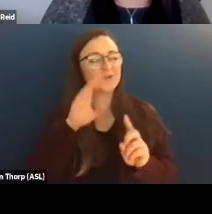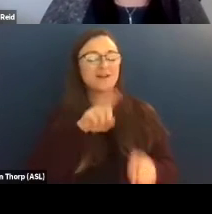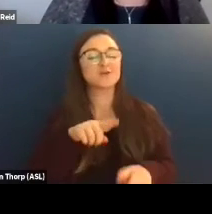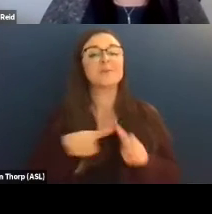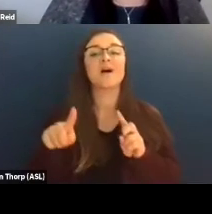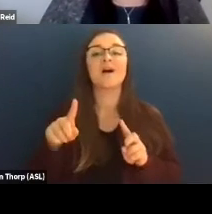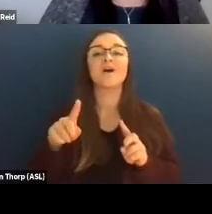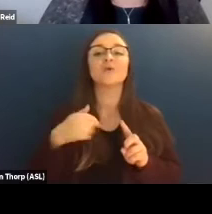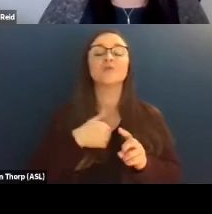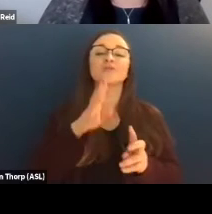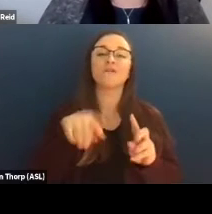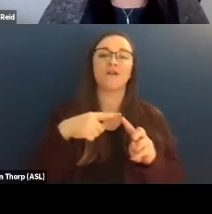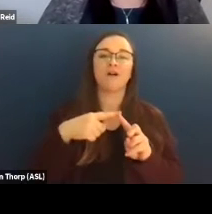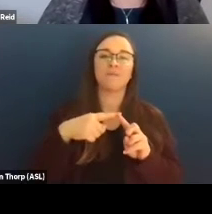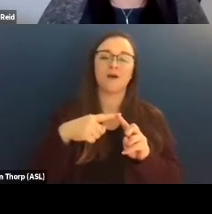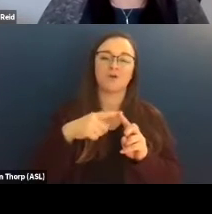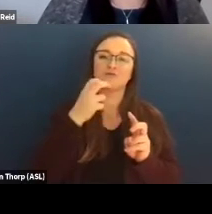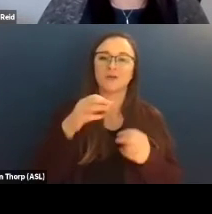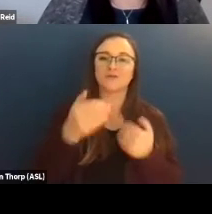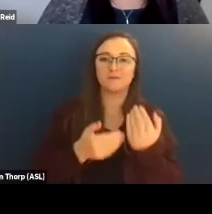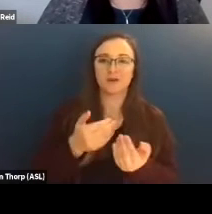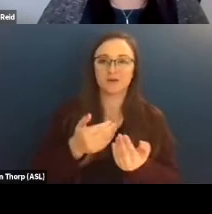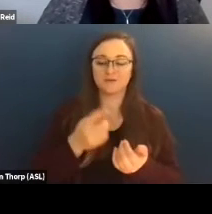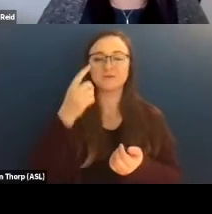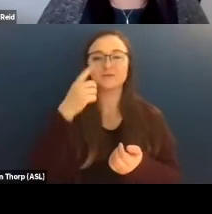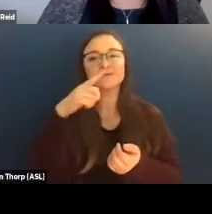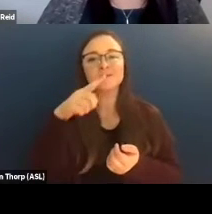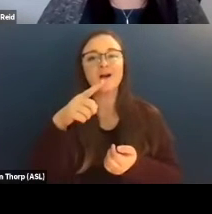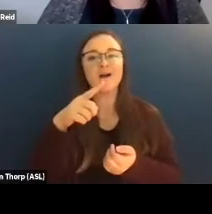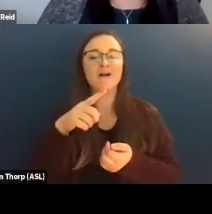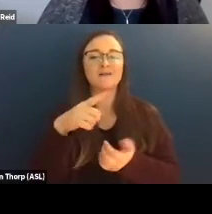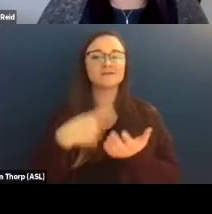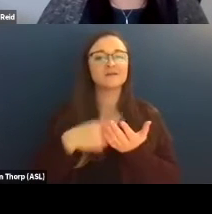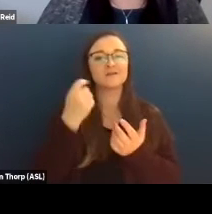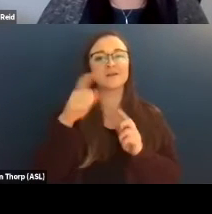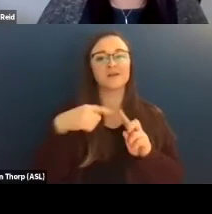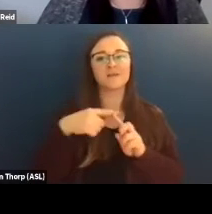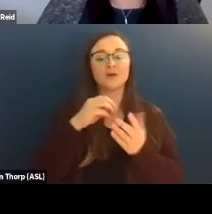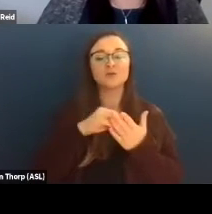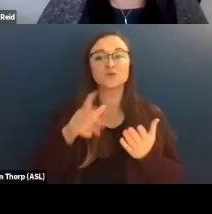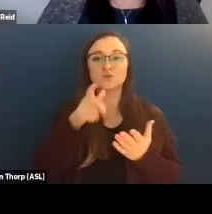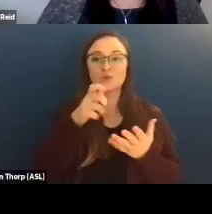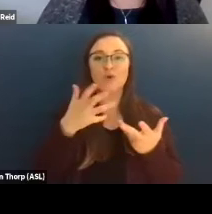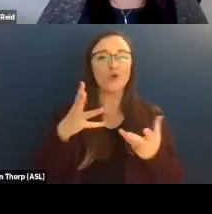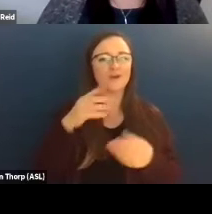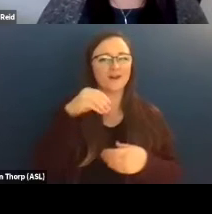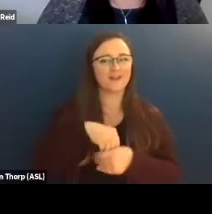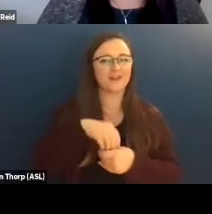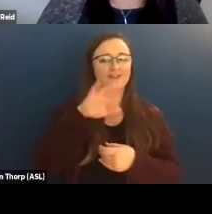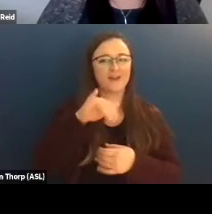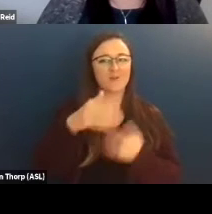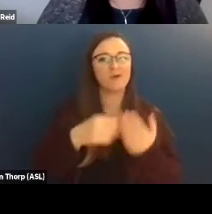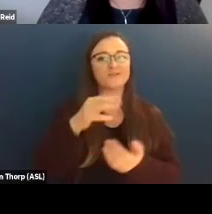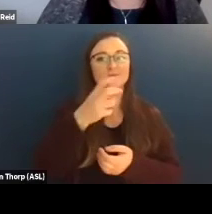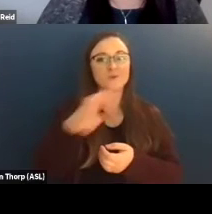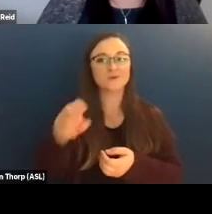about the transfer process. I'm wondering if you all can talk a little bit about students that are already in the process of transferring or getting ready